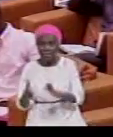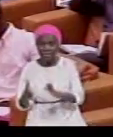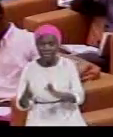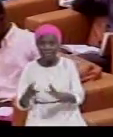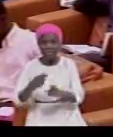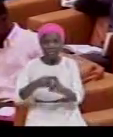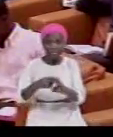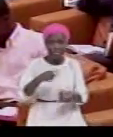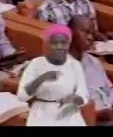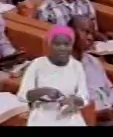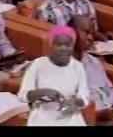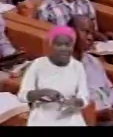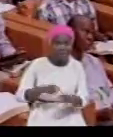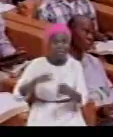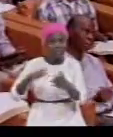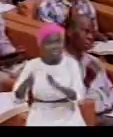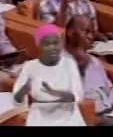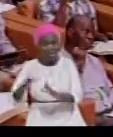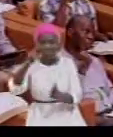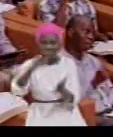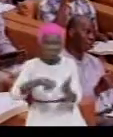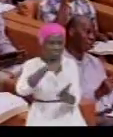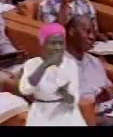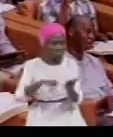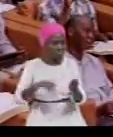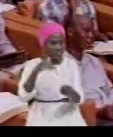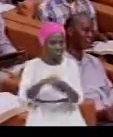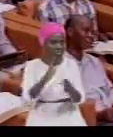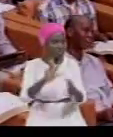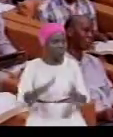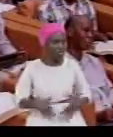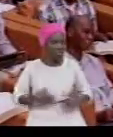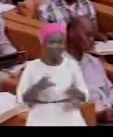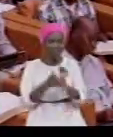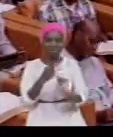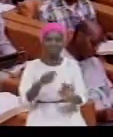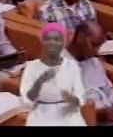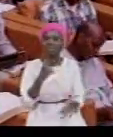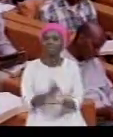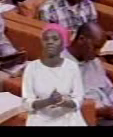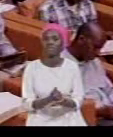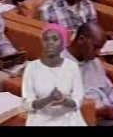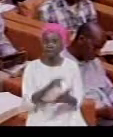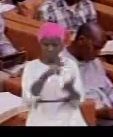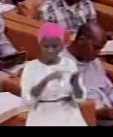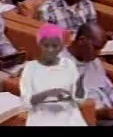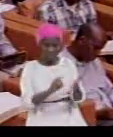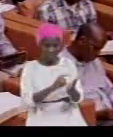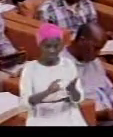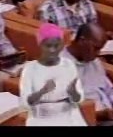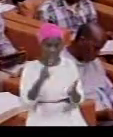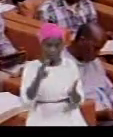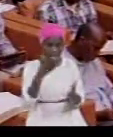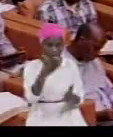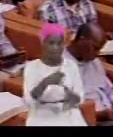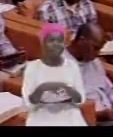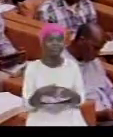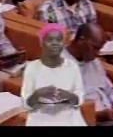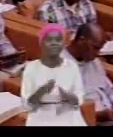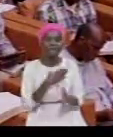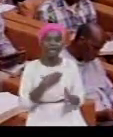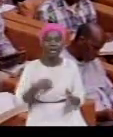death, canceled in your life in Jesus' name. Look at verse 2 here. And